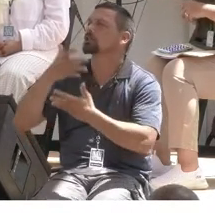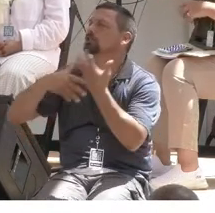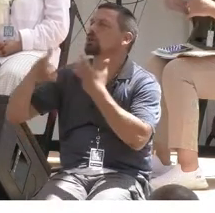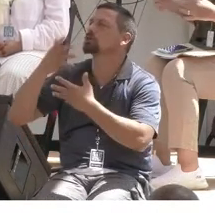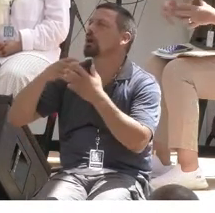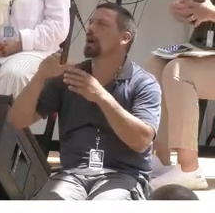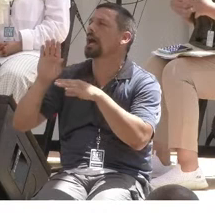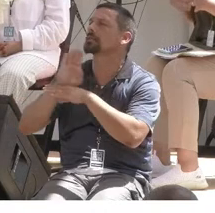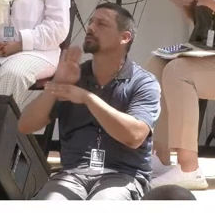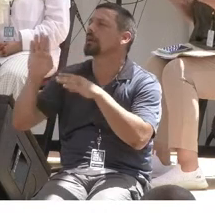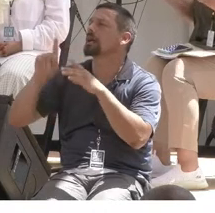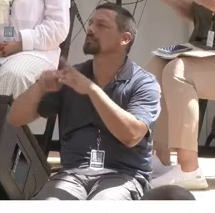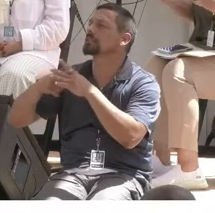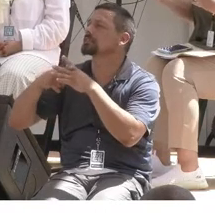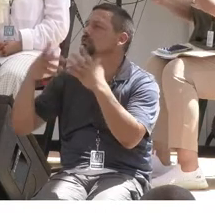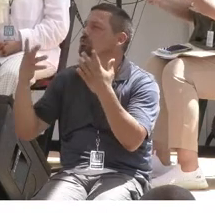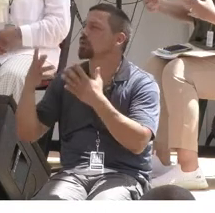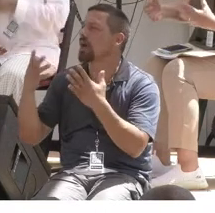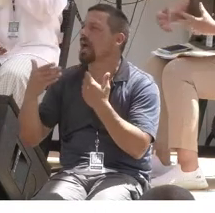initiative, has